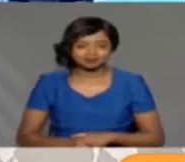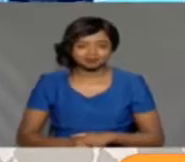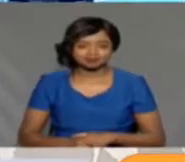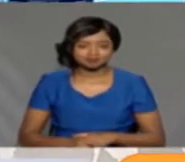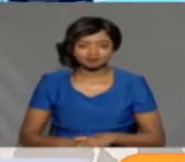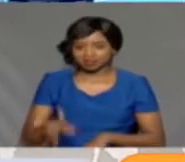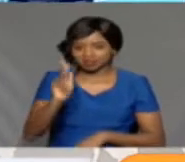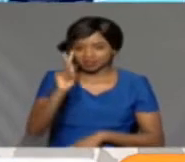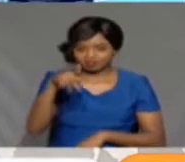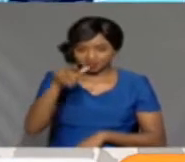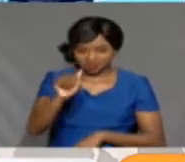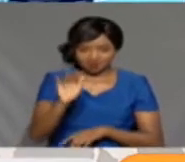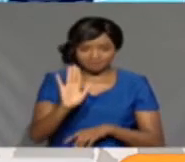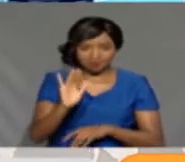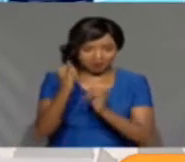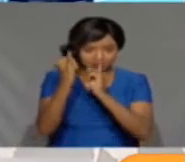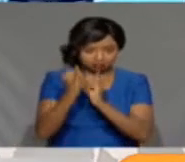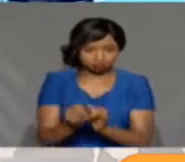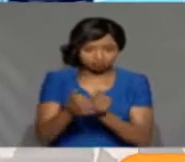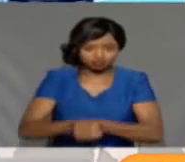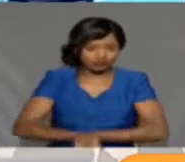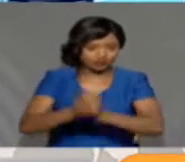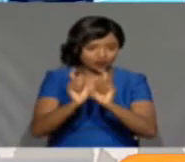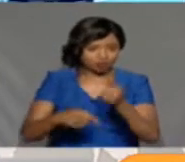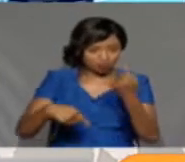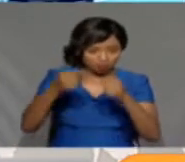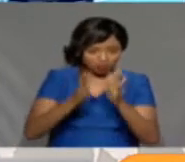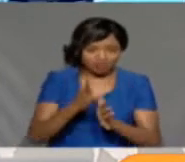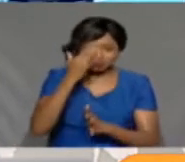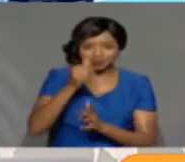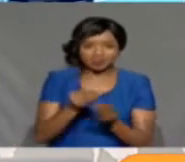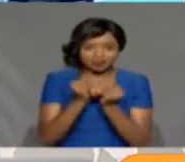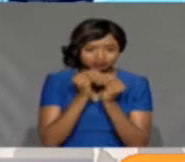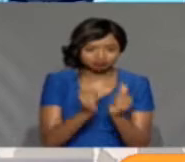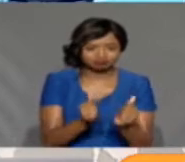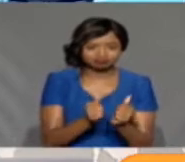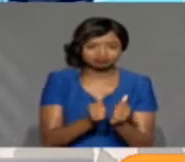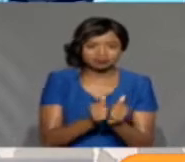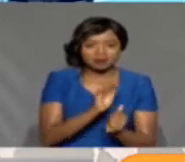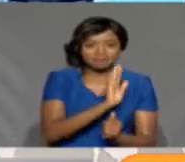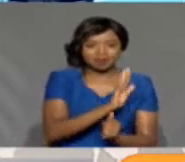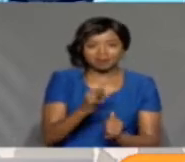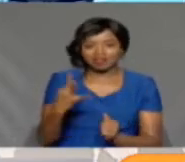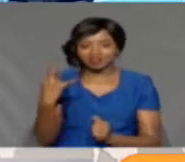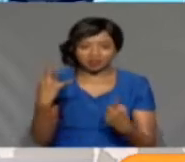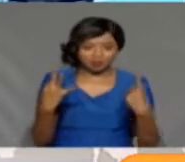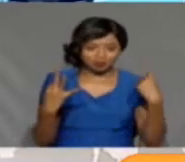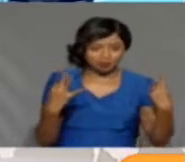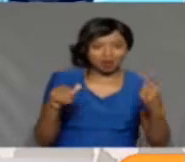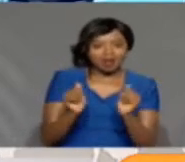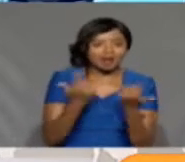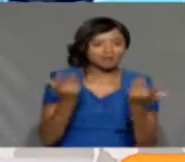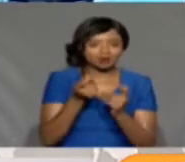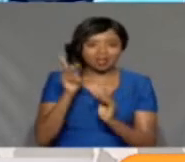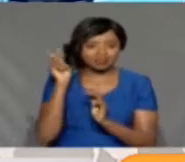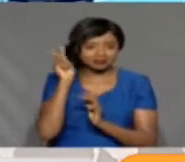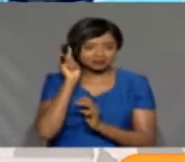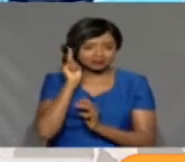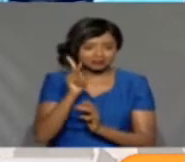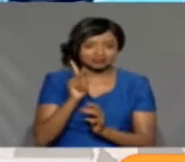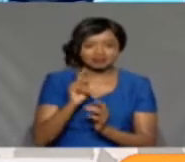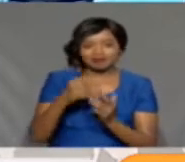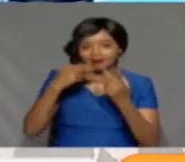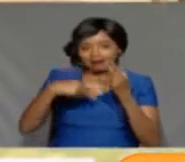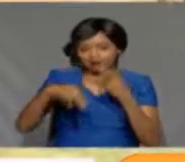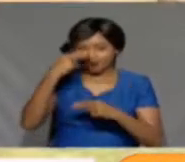Kenya Ports Authority are the new KECOSO volleyball champions after outclassing Kenya Civil Aviation 3-1 in the finals played at the Kisii High School. In a tight